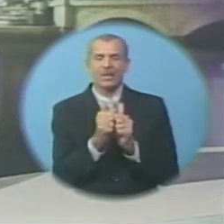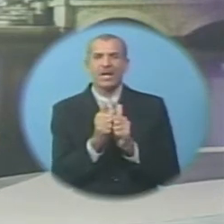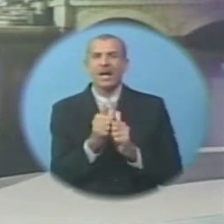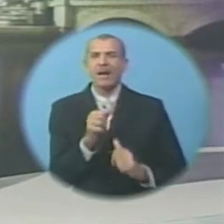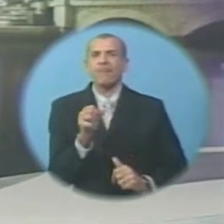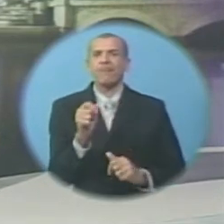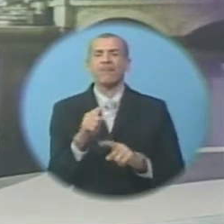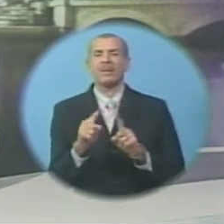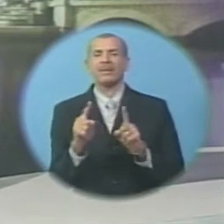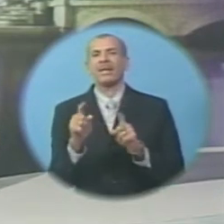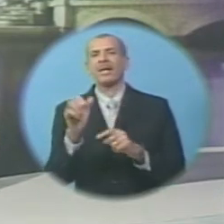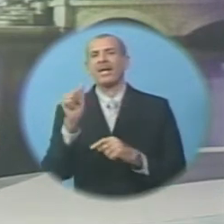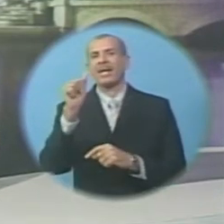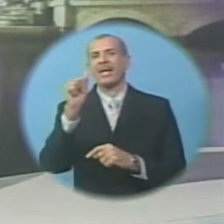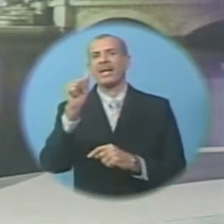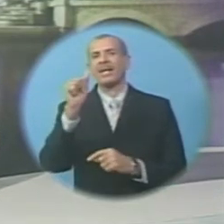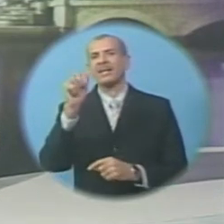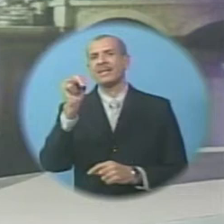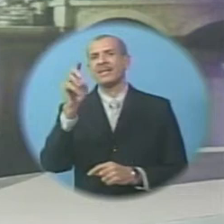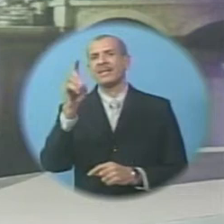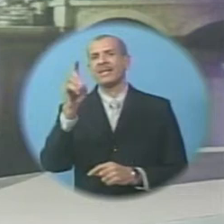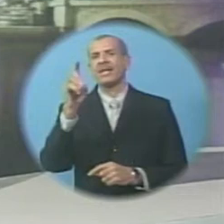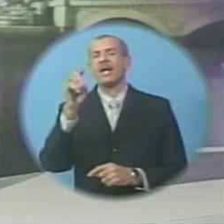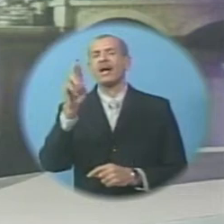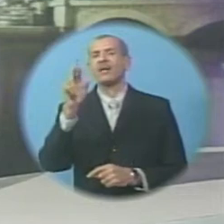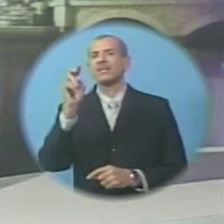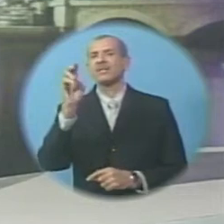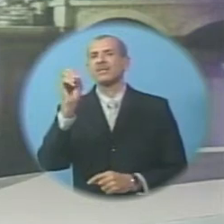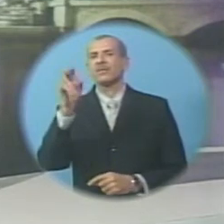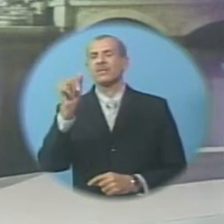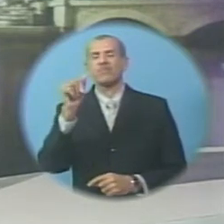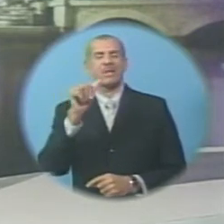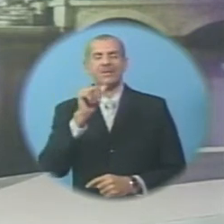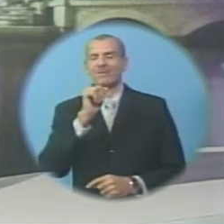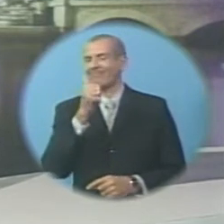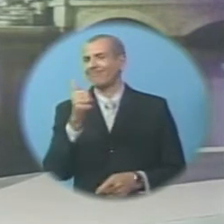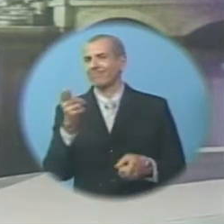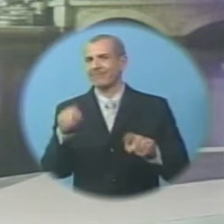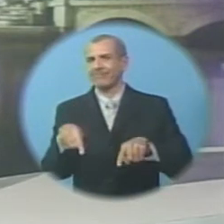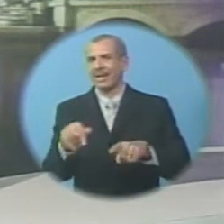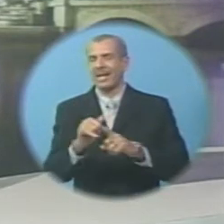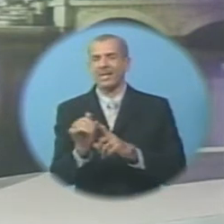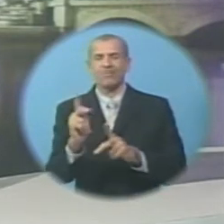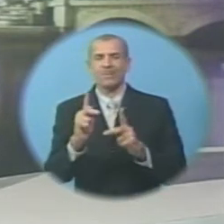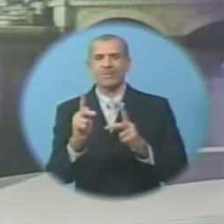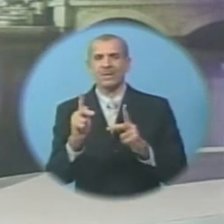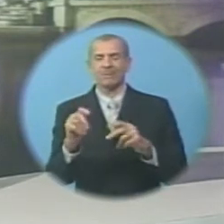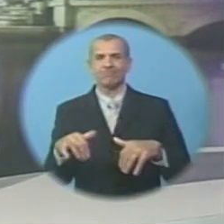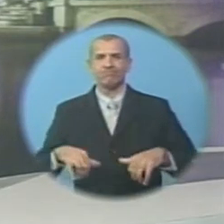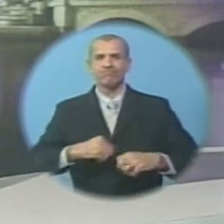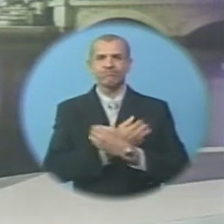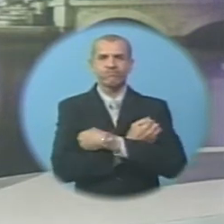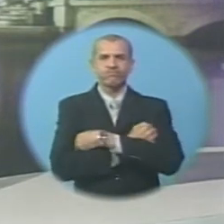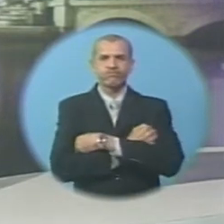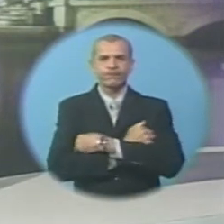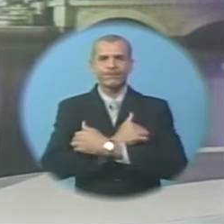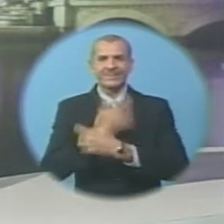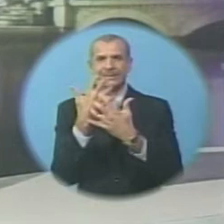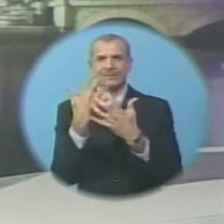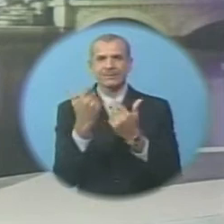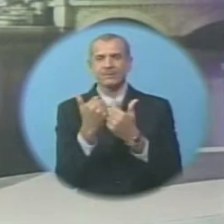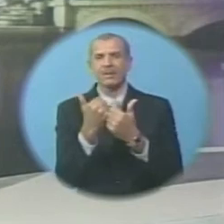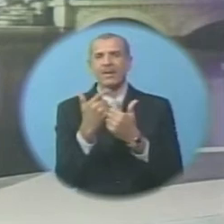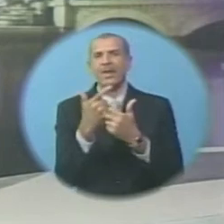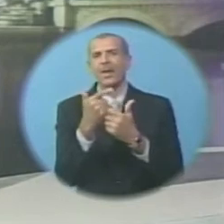so far, Andy Black Dog Richards. However, it wasn't to be, and it left the crowd up in arms at the BT Wildy